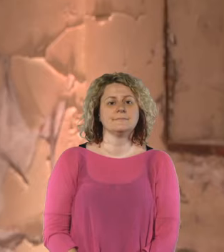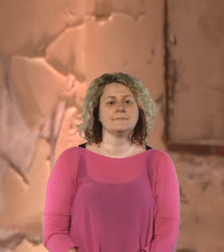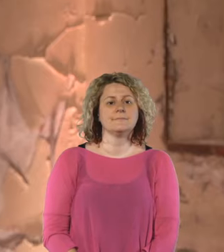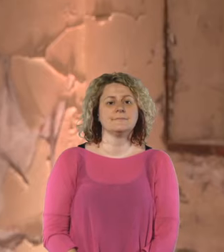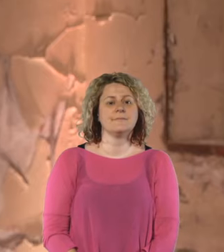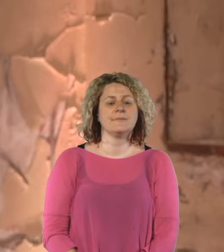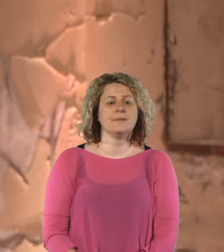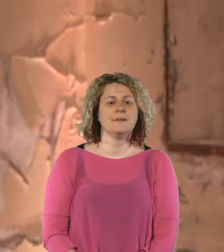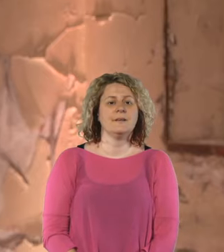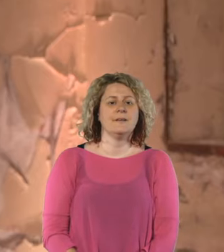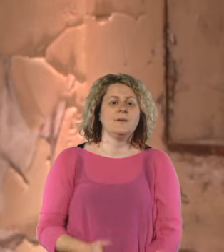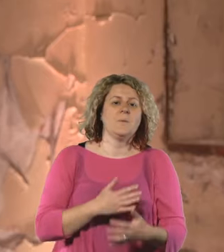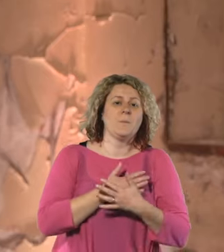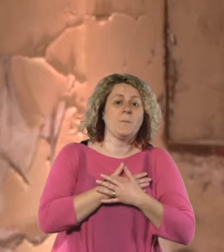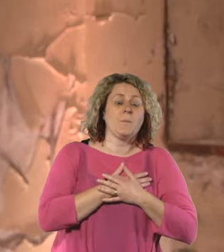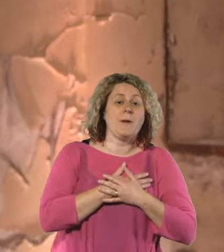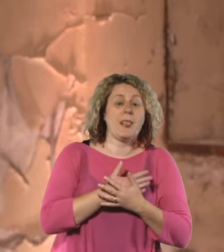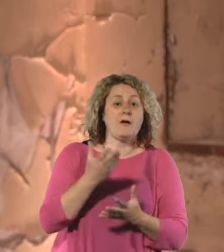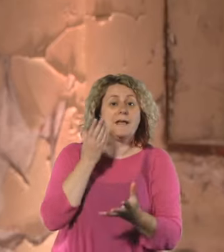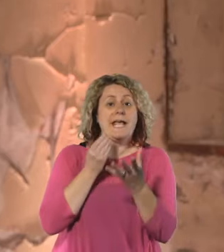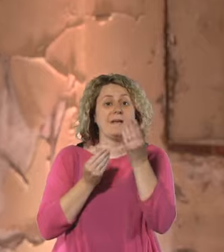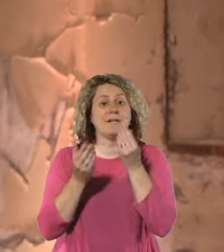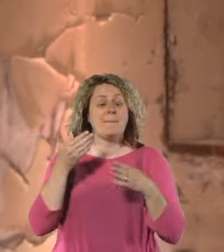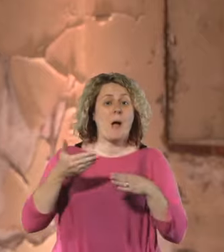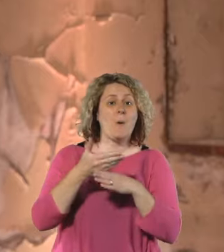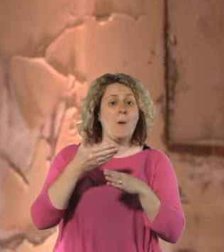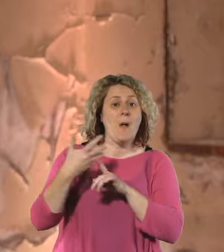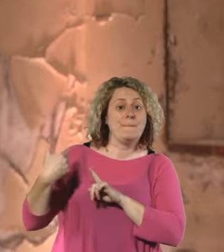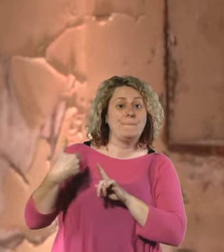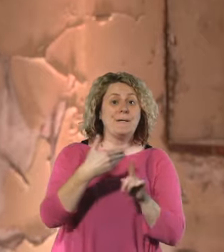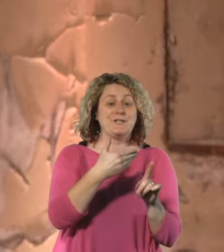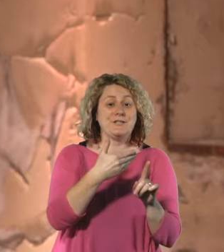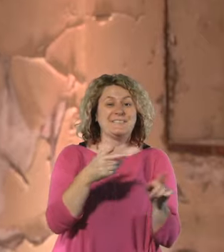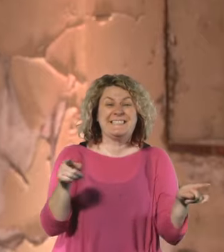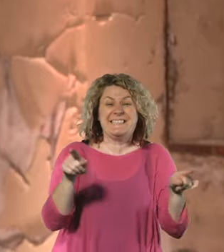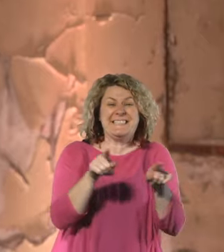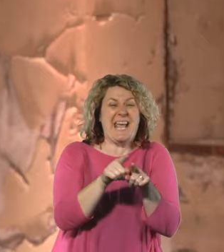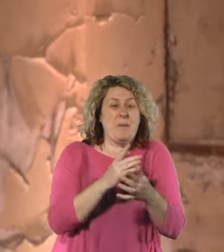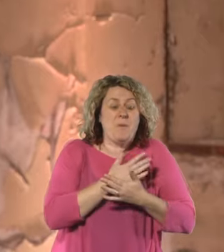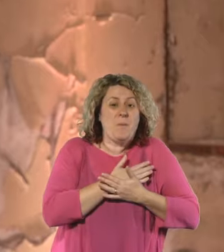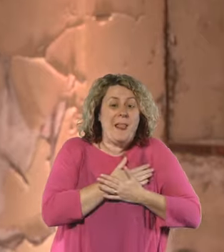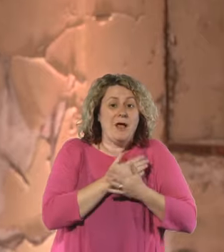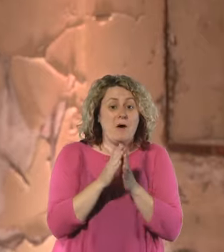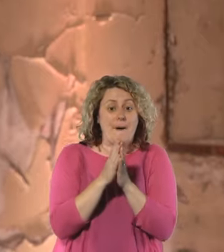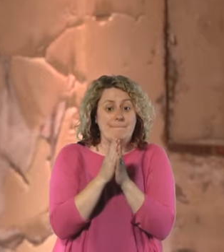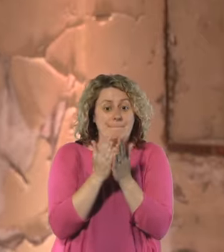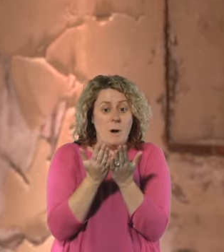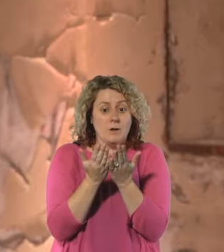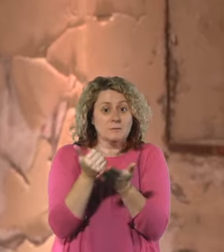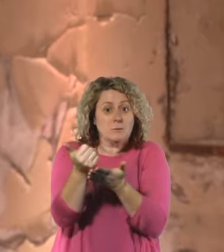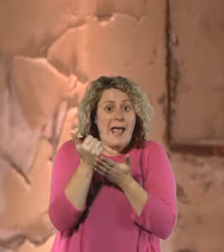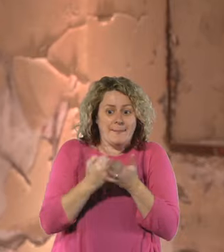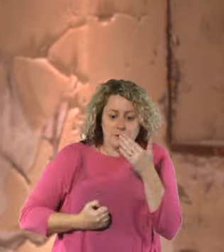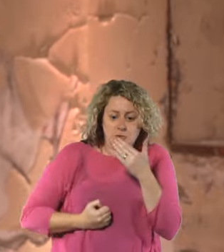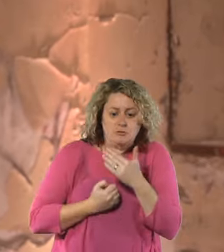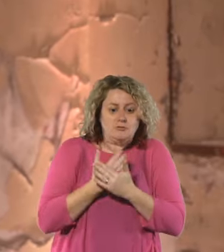We love hearing about missions here at Keswick, but we also love a good resource for mission, a good book to help us grow and serve